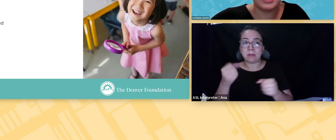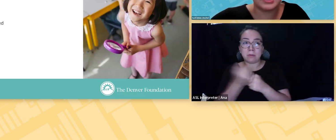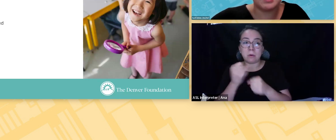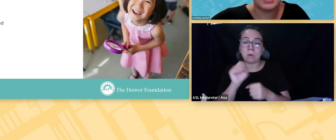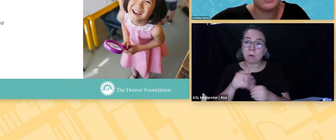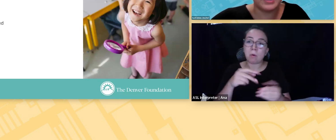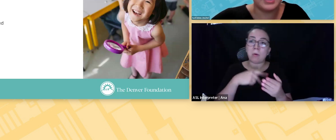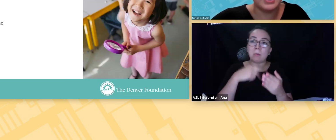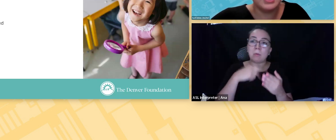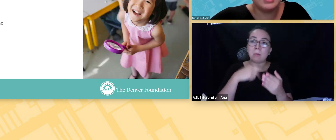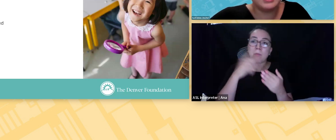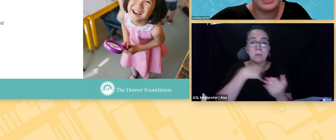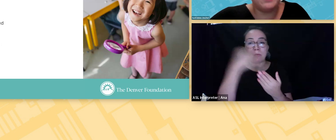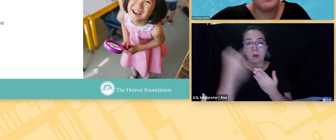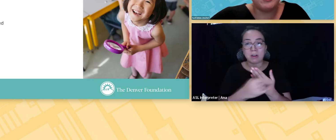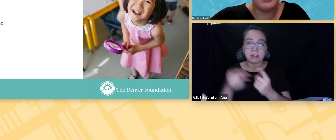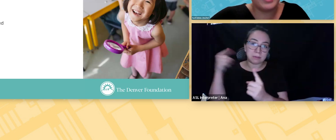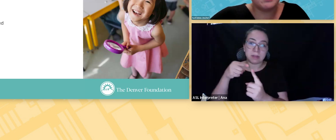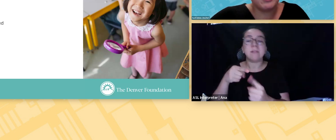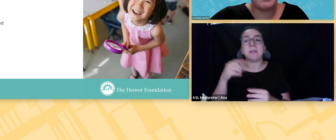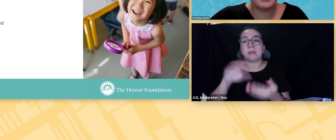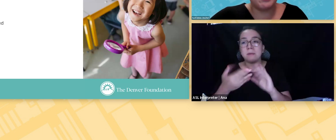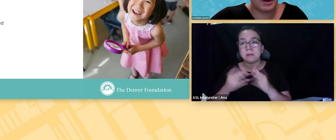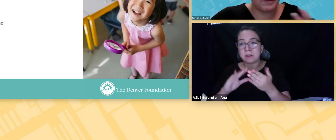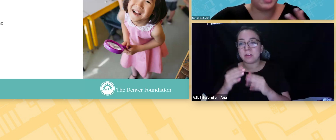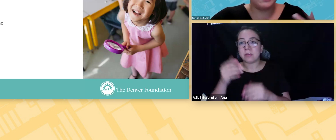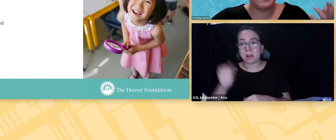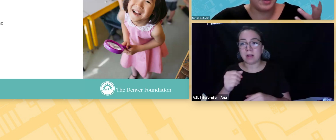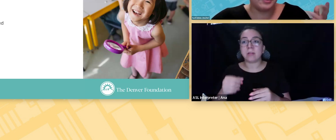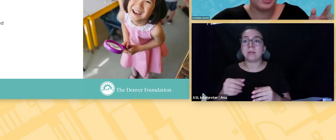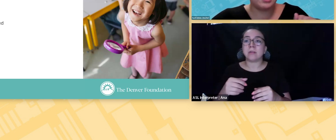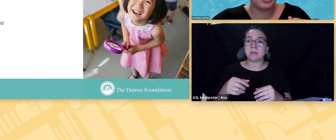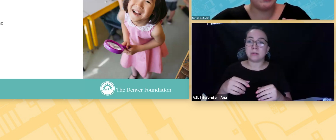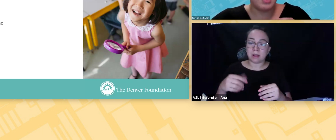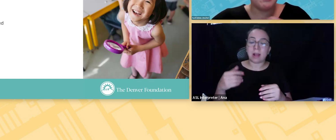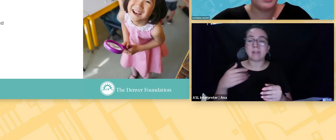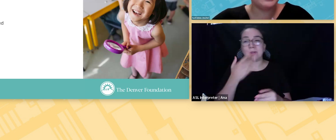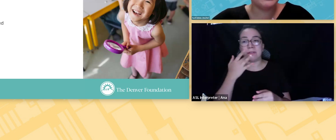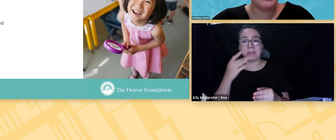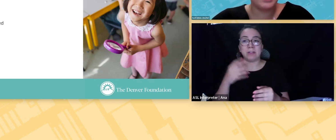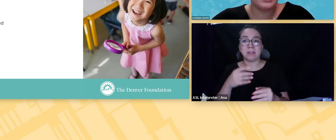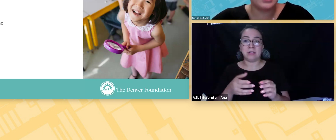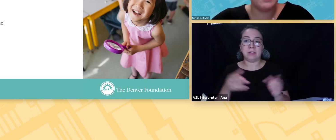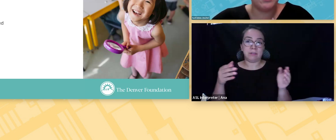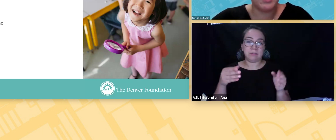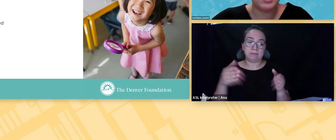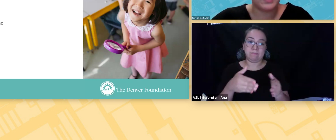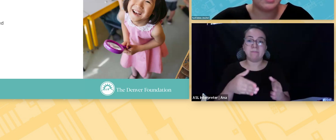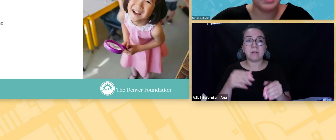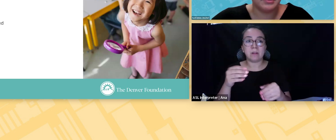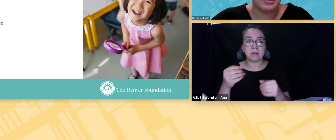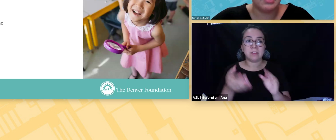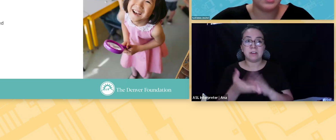or project specific. Again, the Community Grants Program has a preference to fund general operating support to give you the